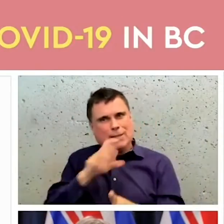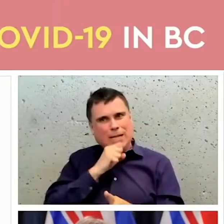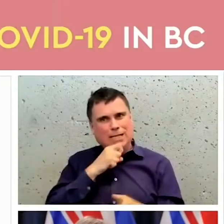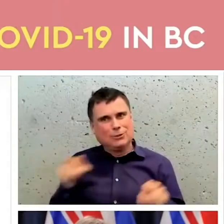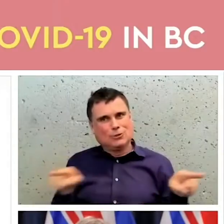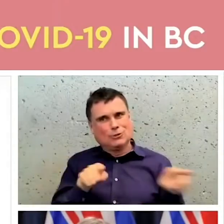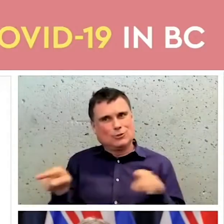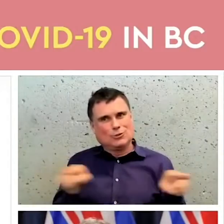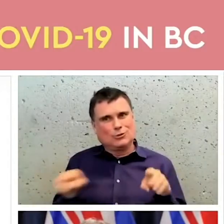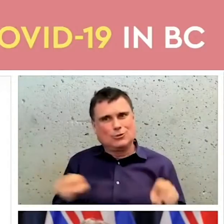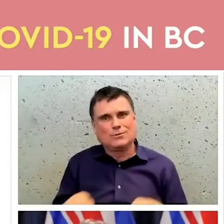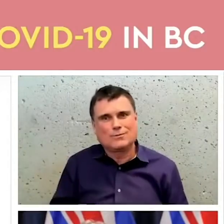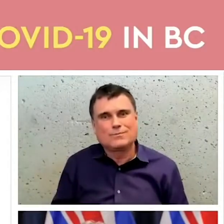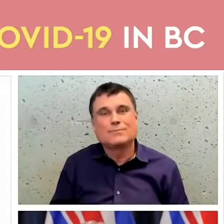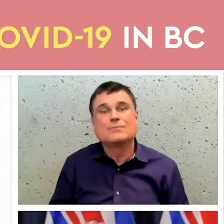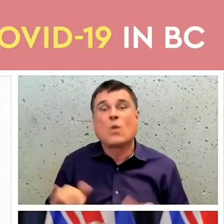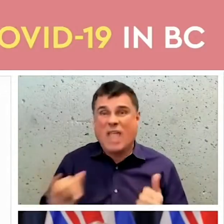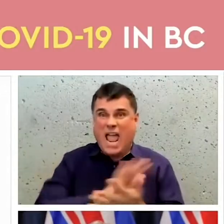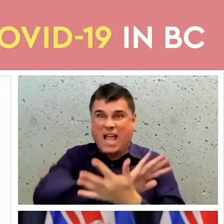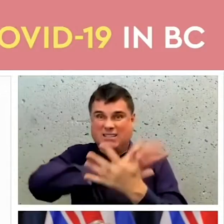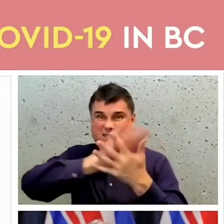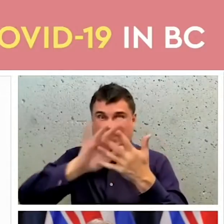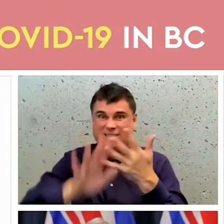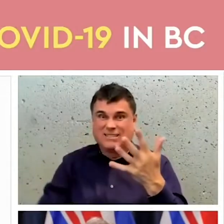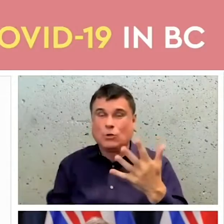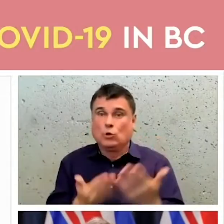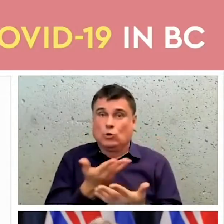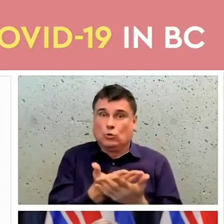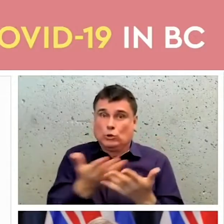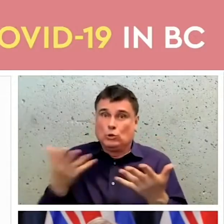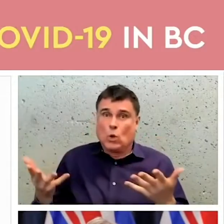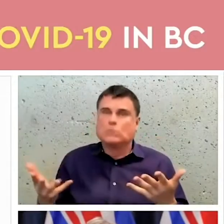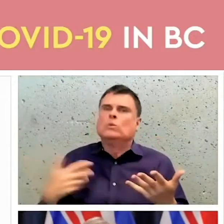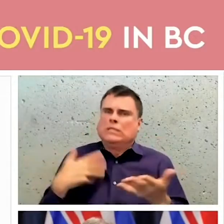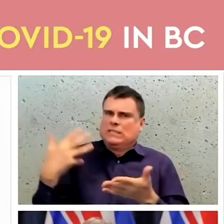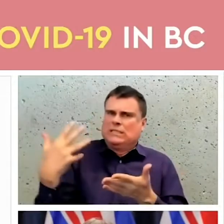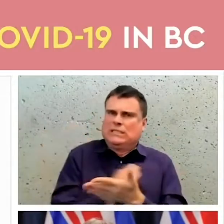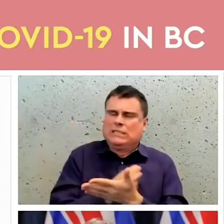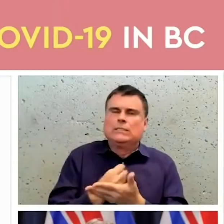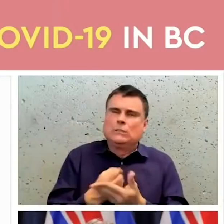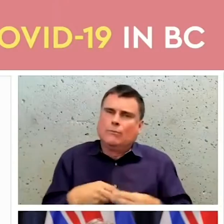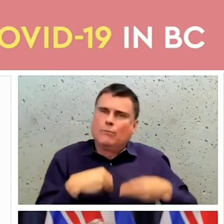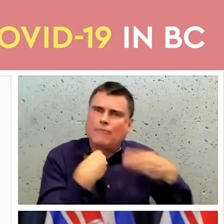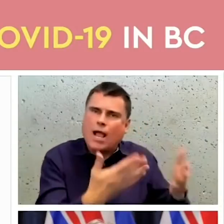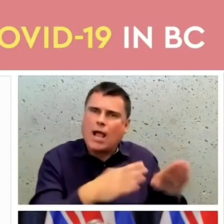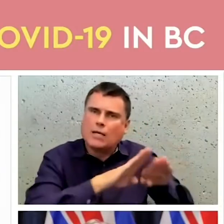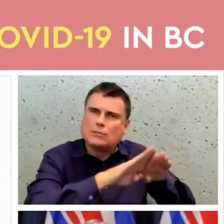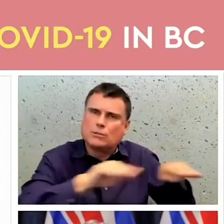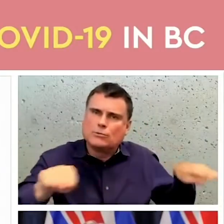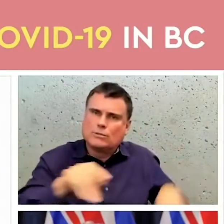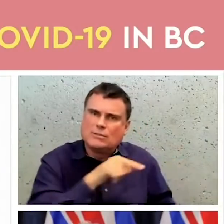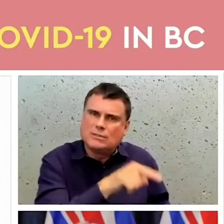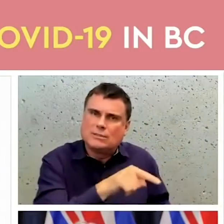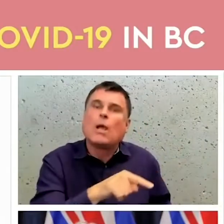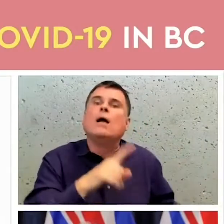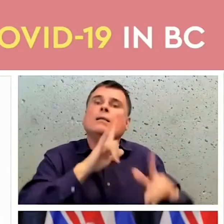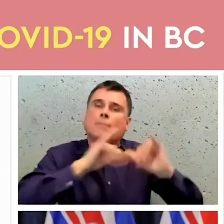those things and driving or sending families to access those resources prior to coming to the clinic.